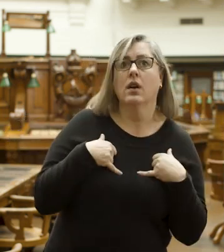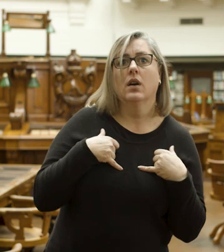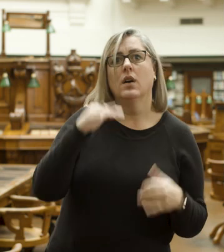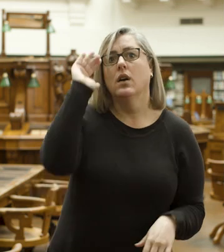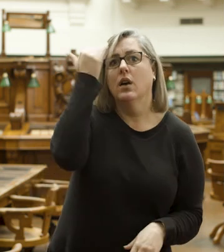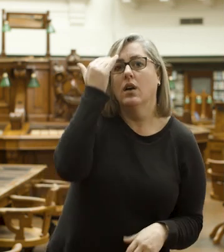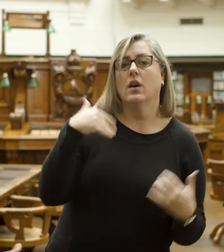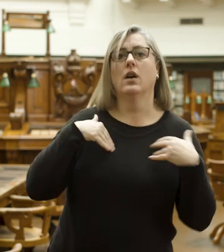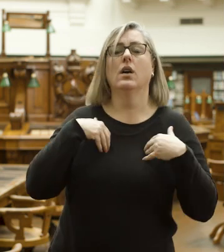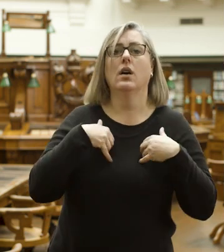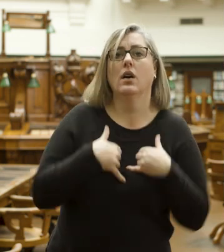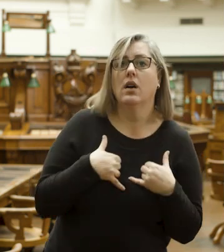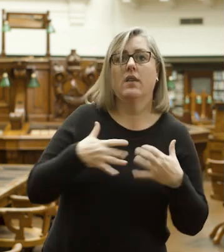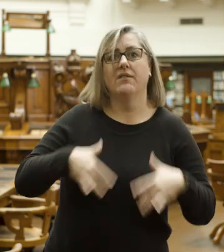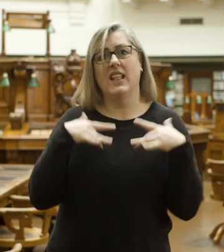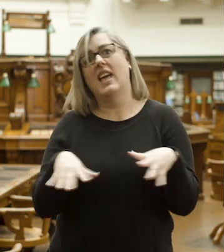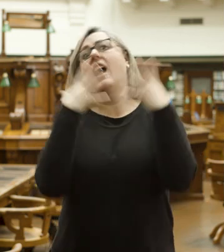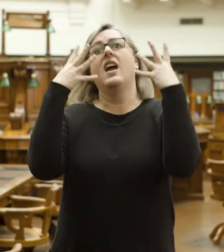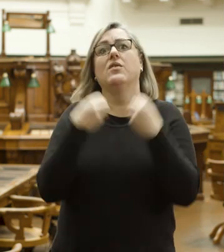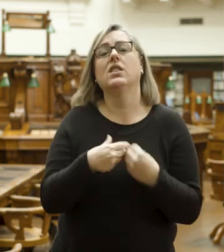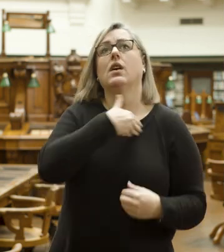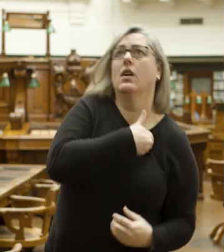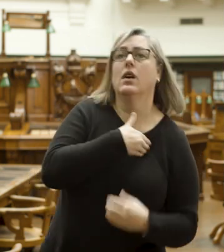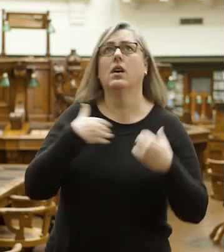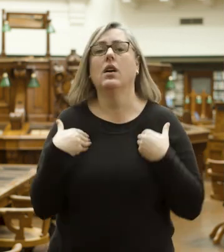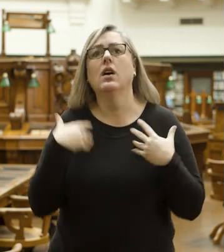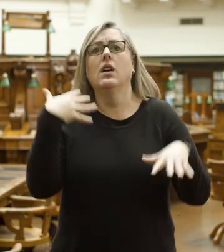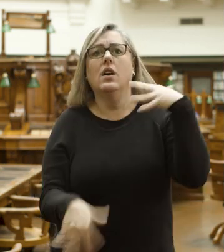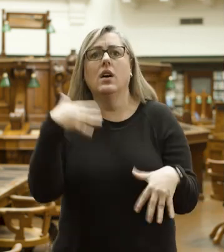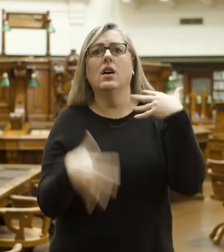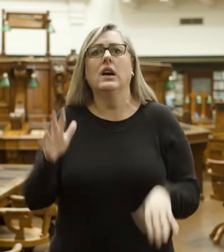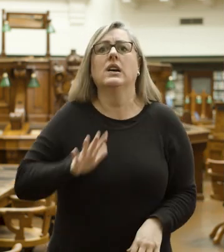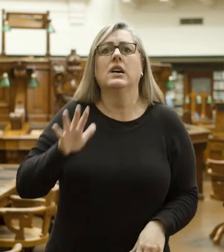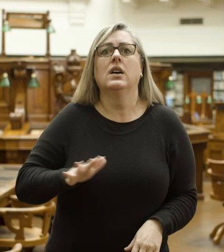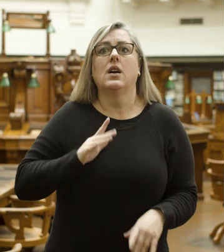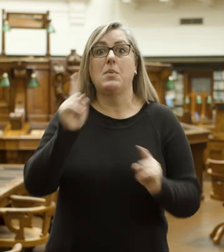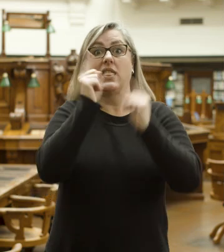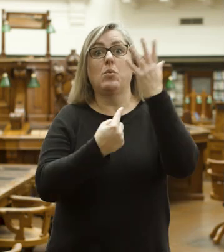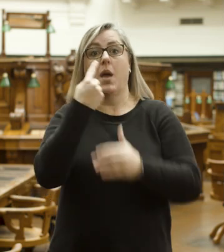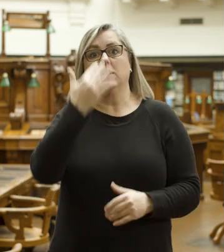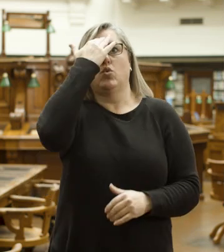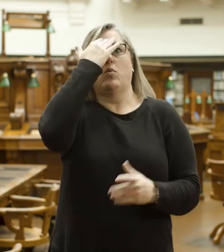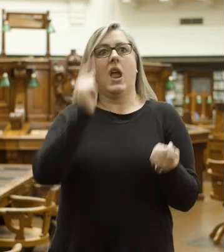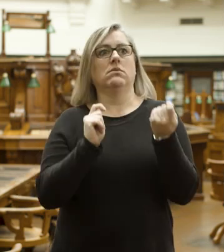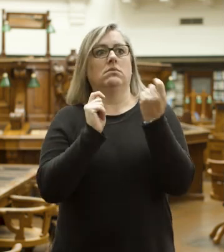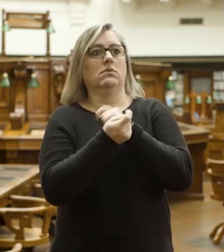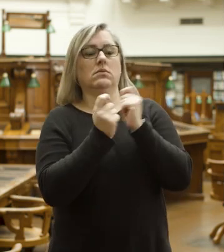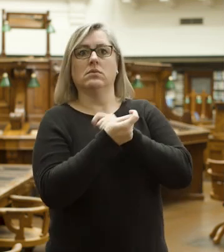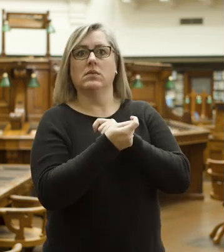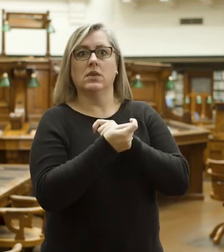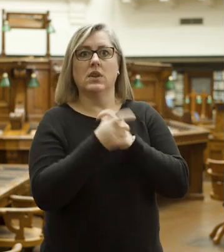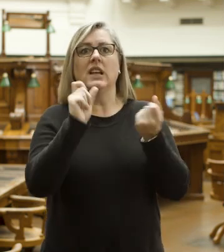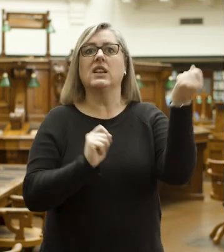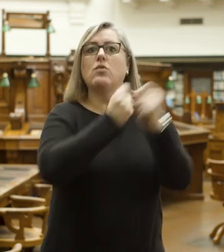It's digging into your shoulders. You feel like there's no way you can possibly handle it. And then your brain adapts. It filters out